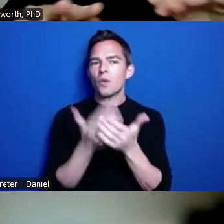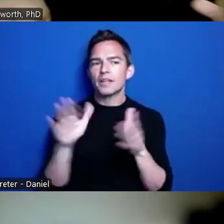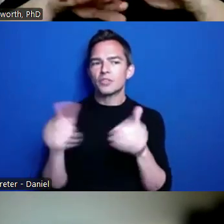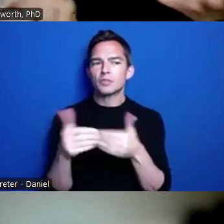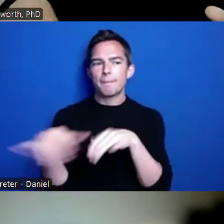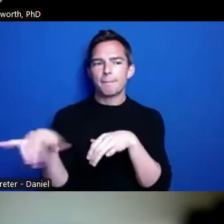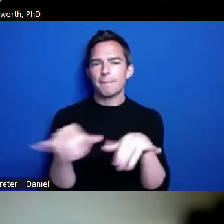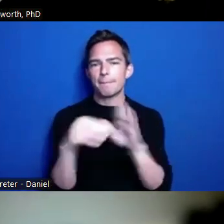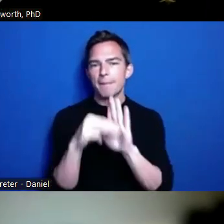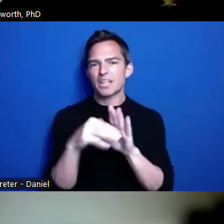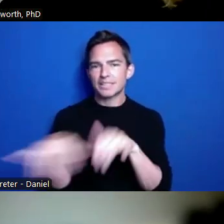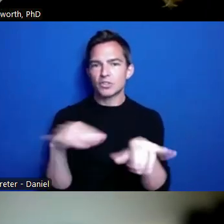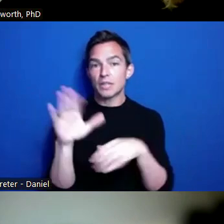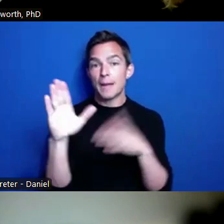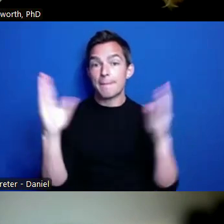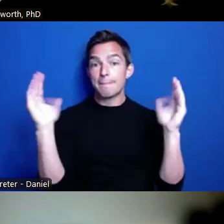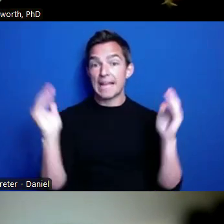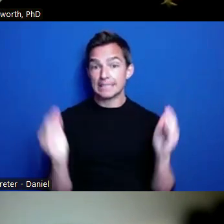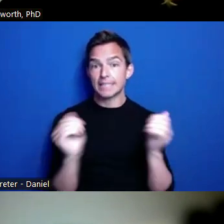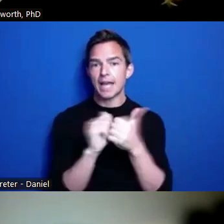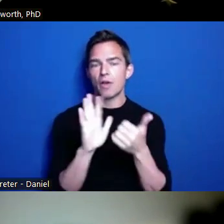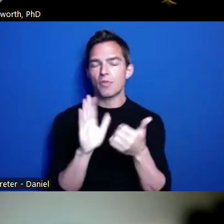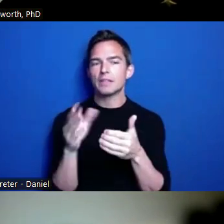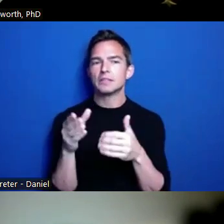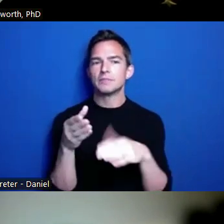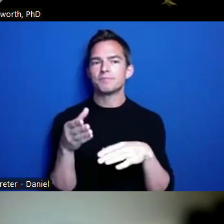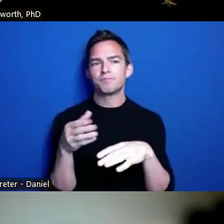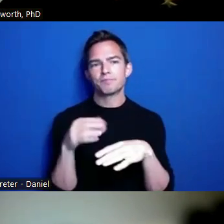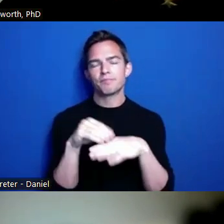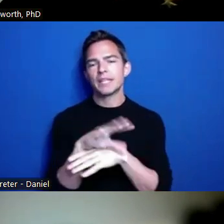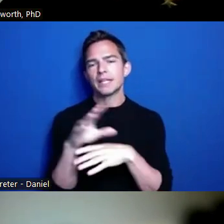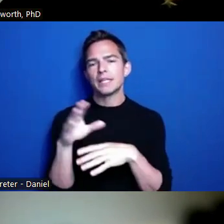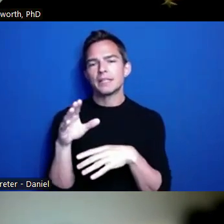and the baseline for folks influence quality and availability of peer support?